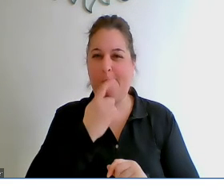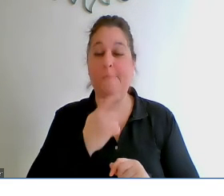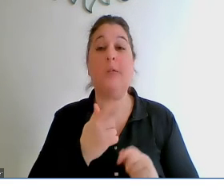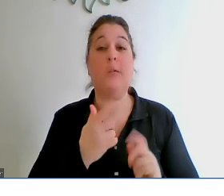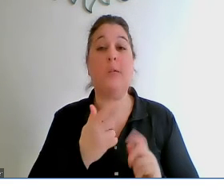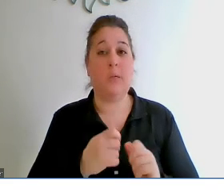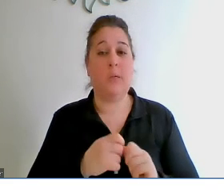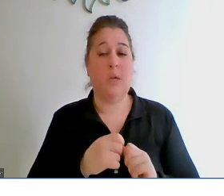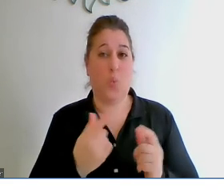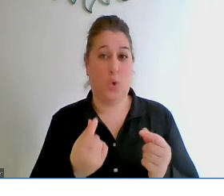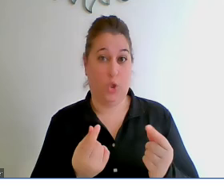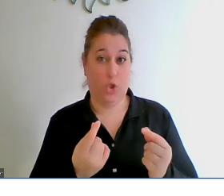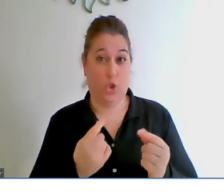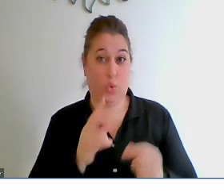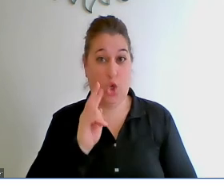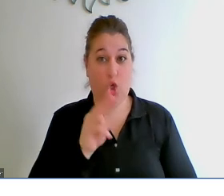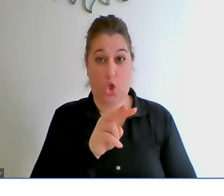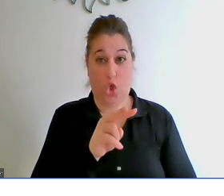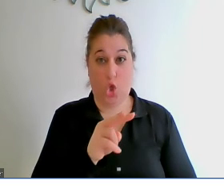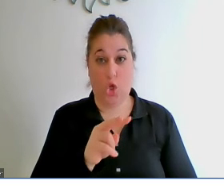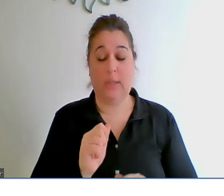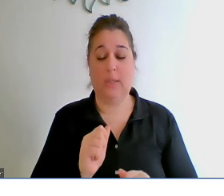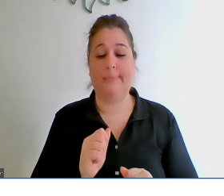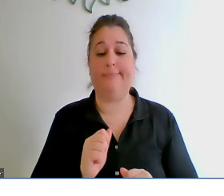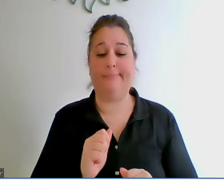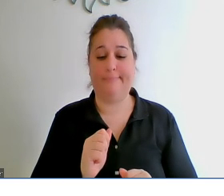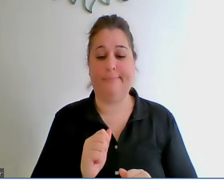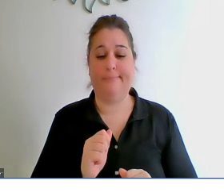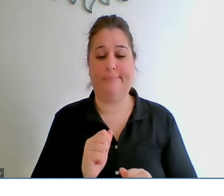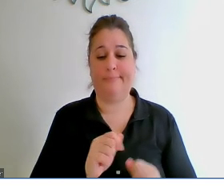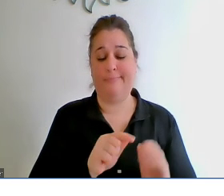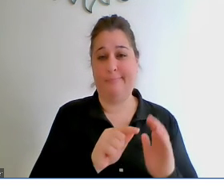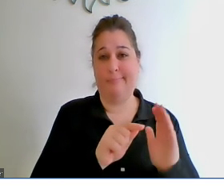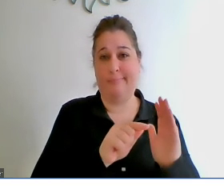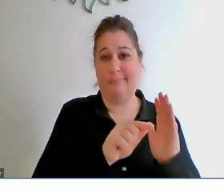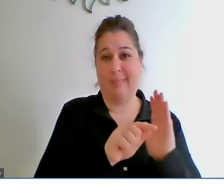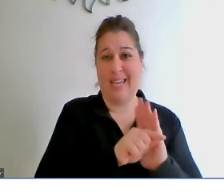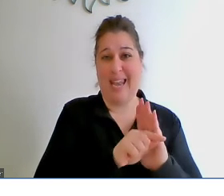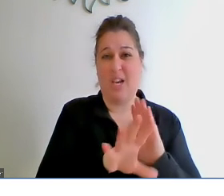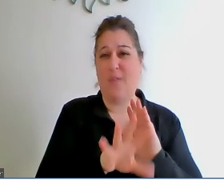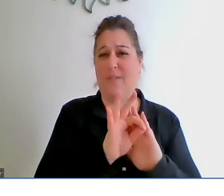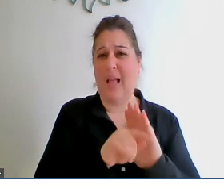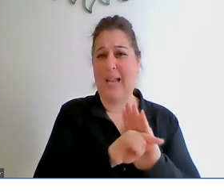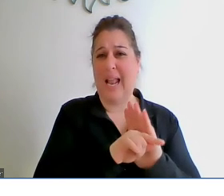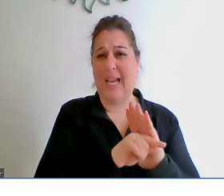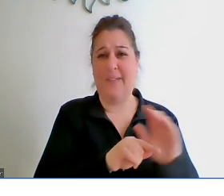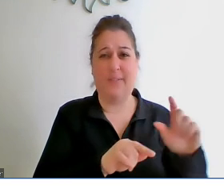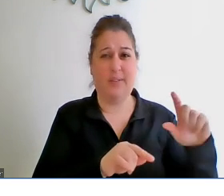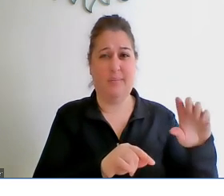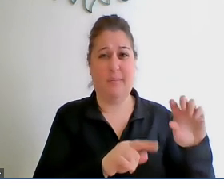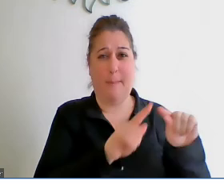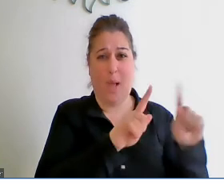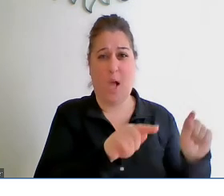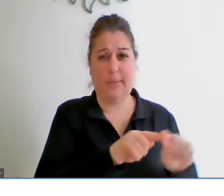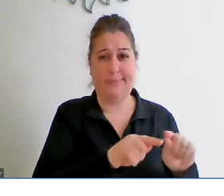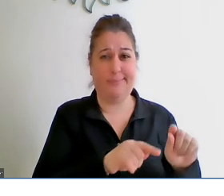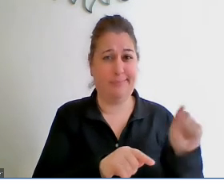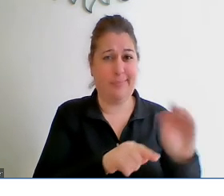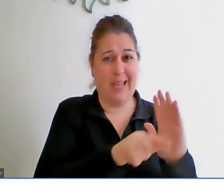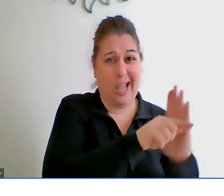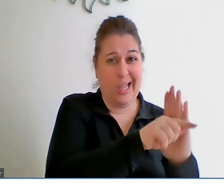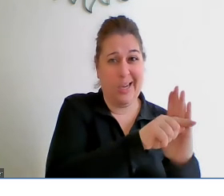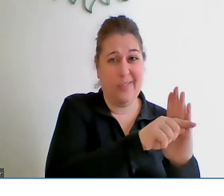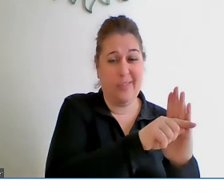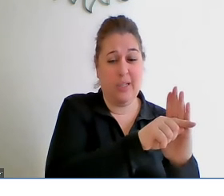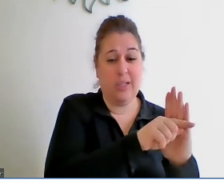So let me show you how to use a tic-tac-toe to help you with this. Okay, they're different signs. So it's a negative